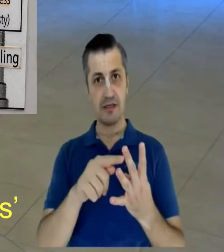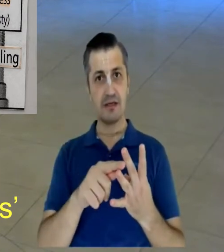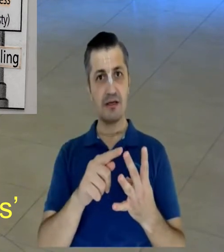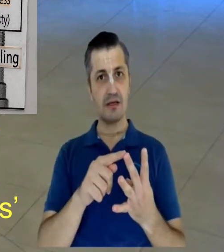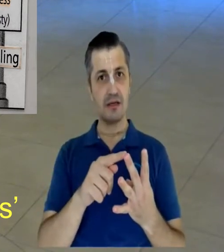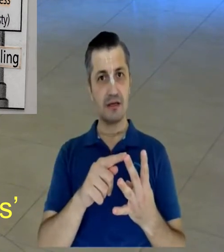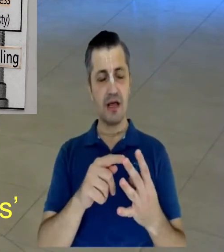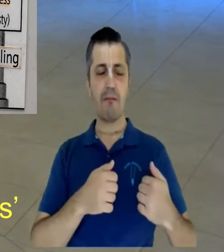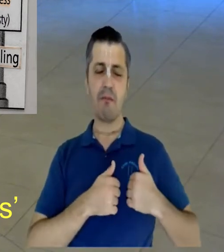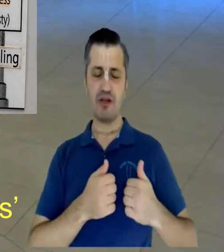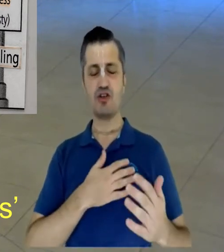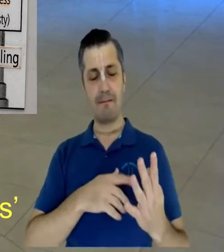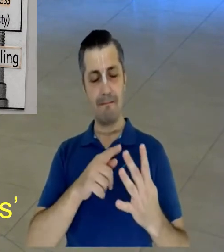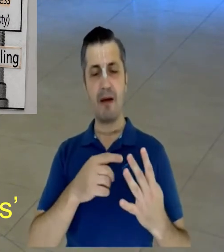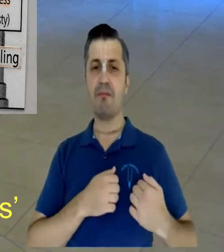mercy.